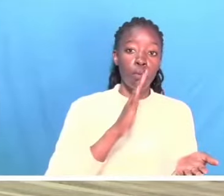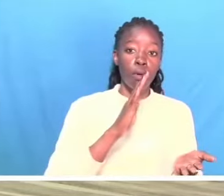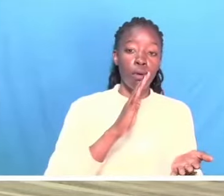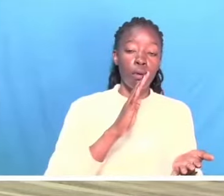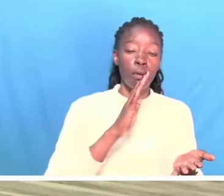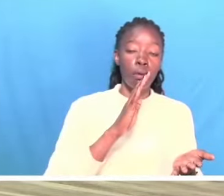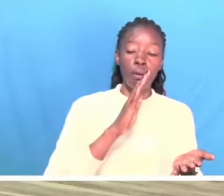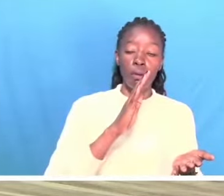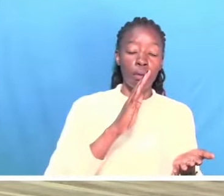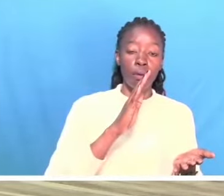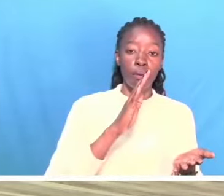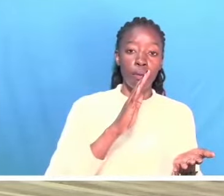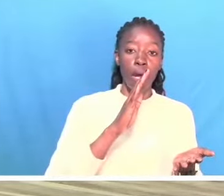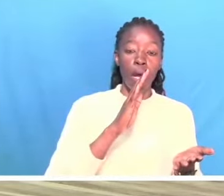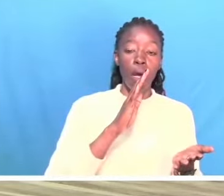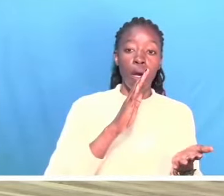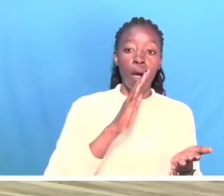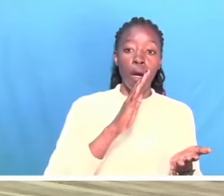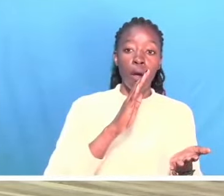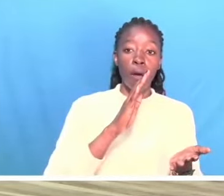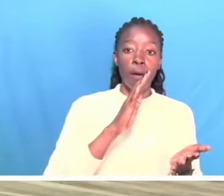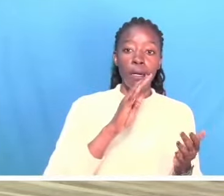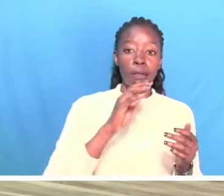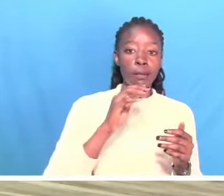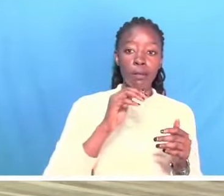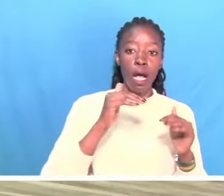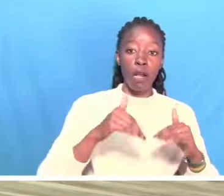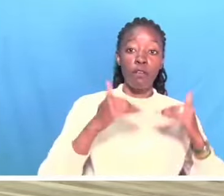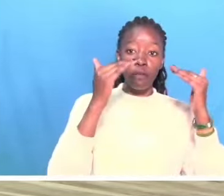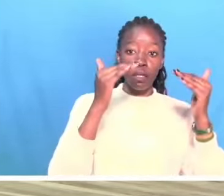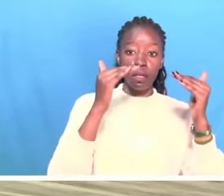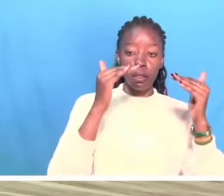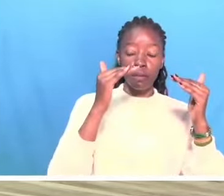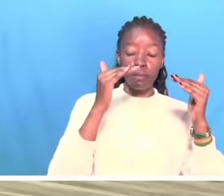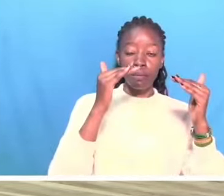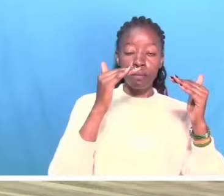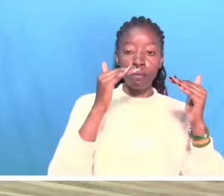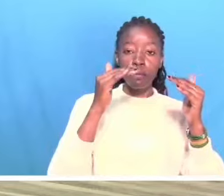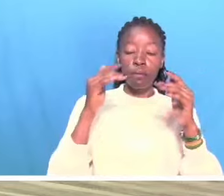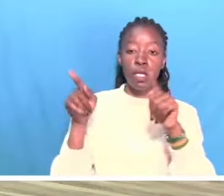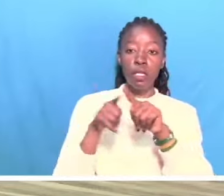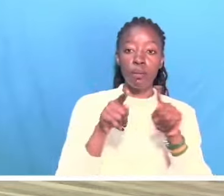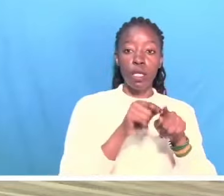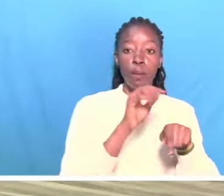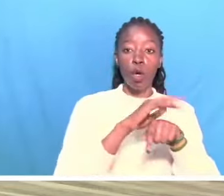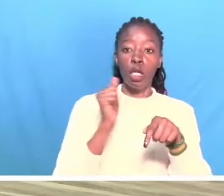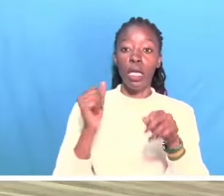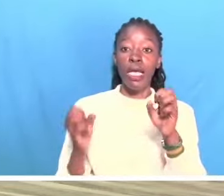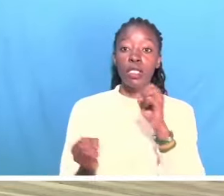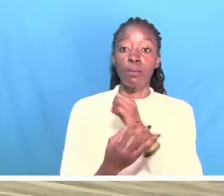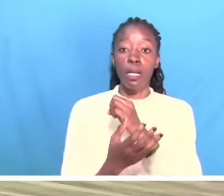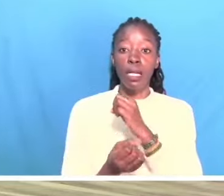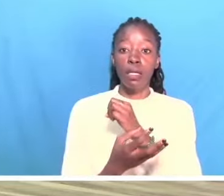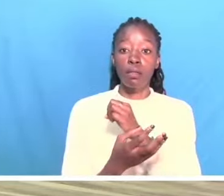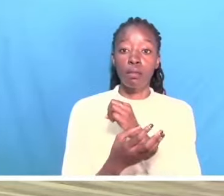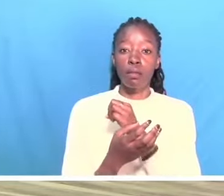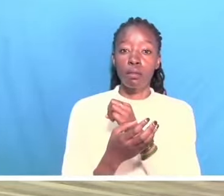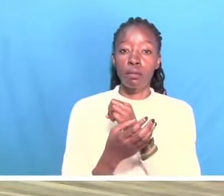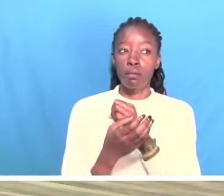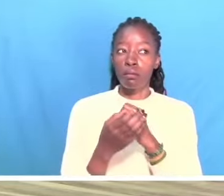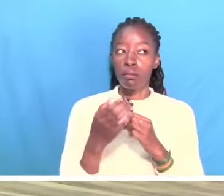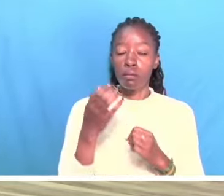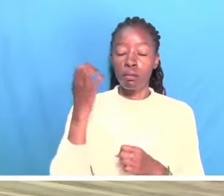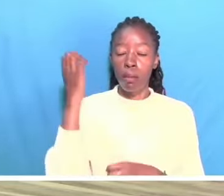scriptures. That is what many people call expository preaching. You may not be able to do a complete expository preaching on